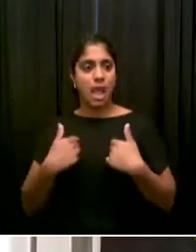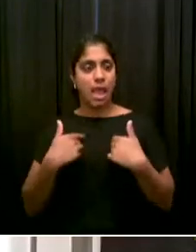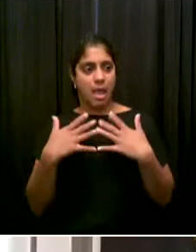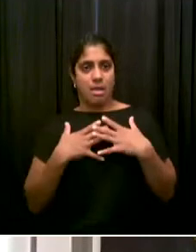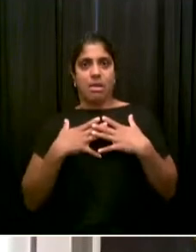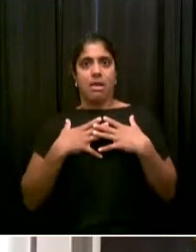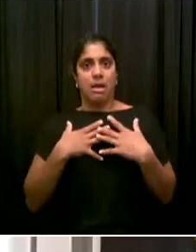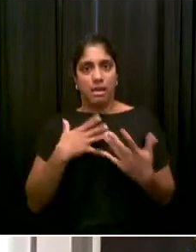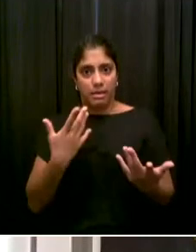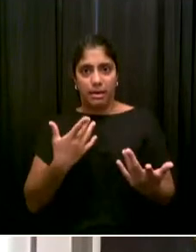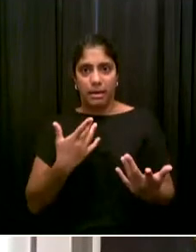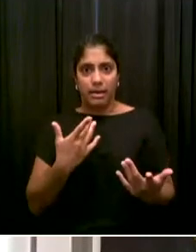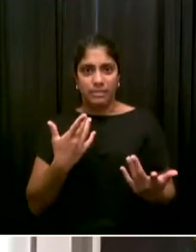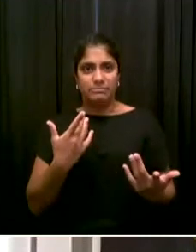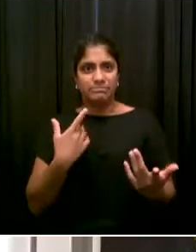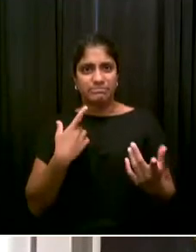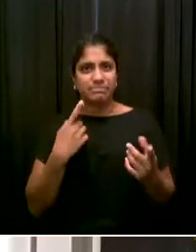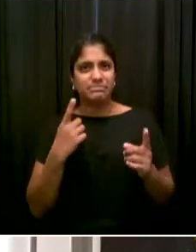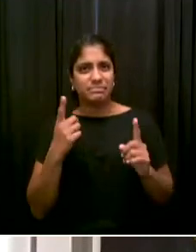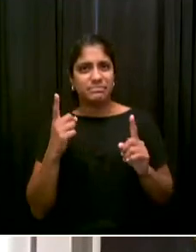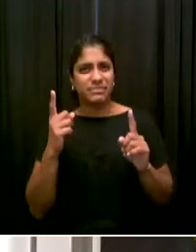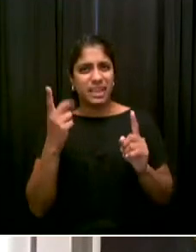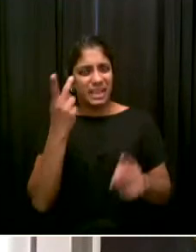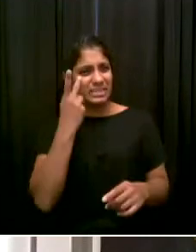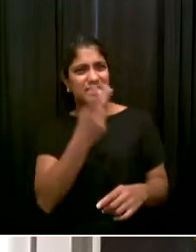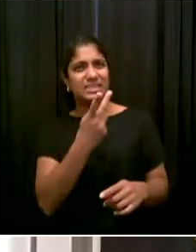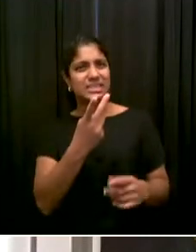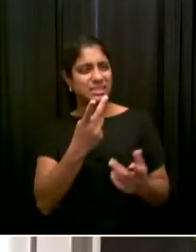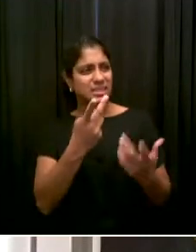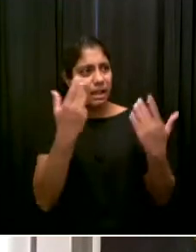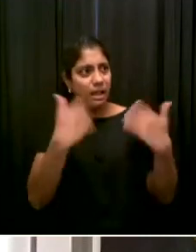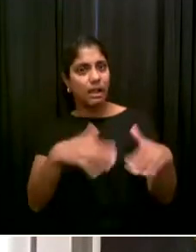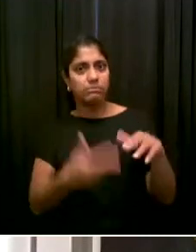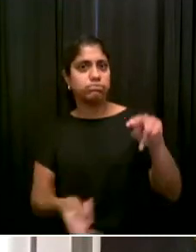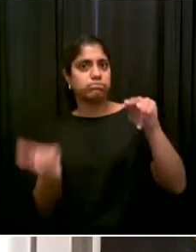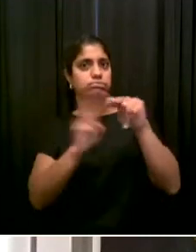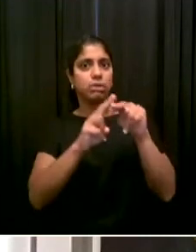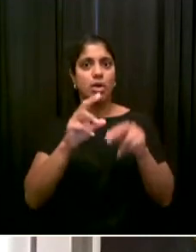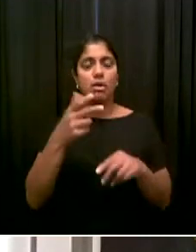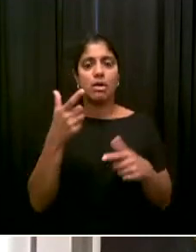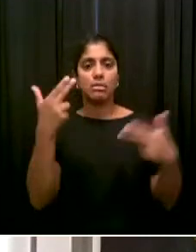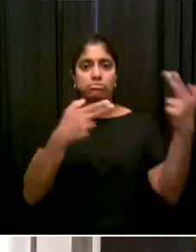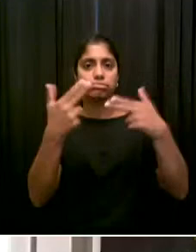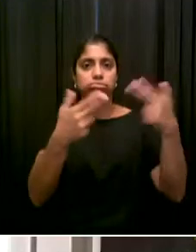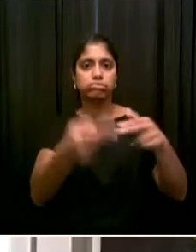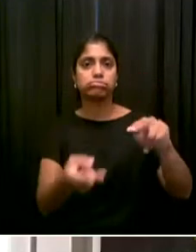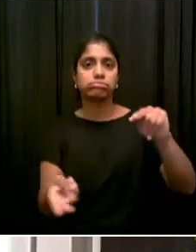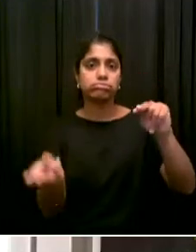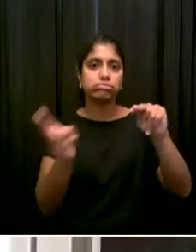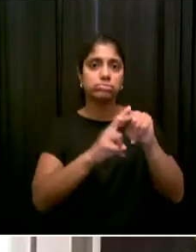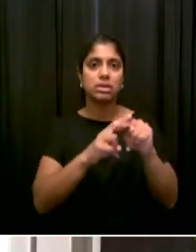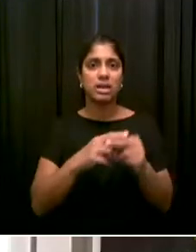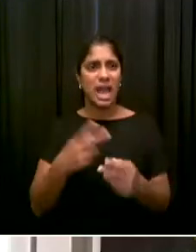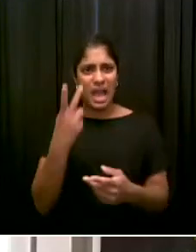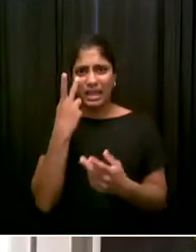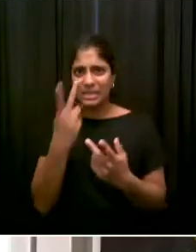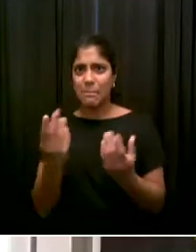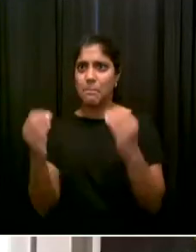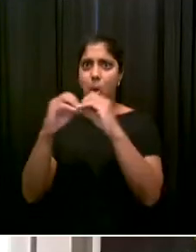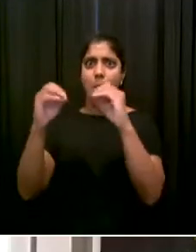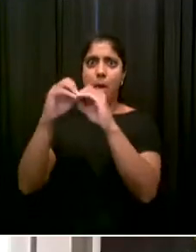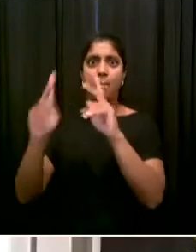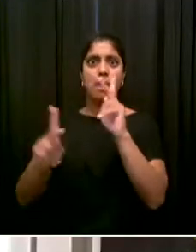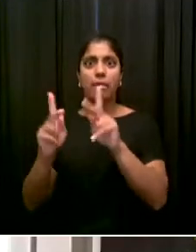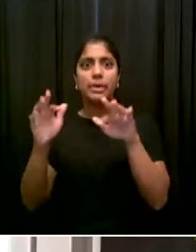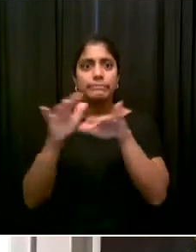vigils with elected officials, with anti-gun violence advocates and organizations, and faith leaders in the aftermath of an